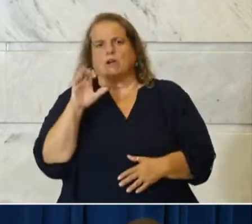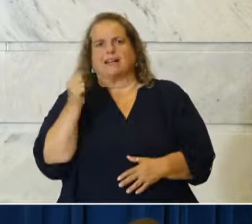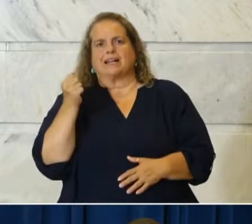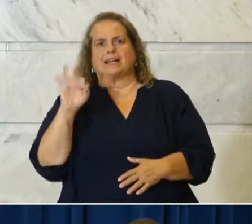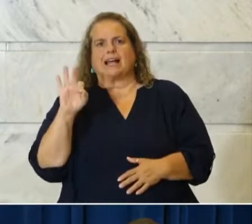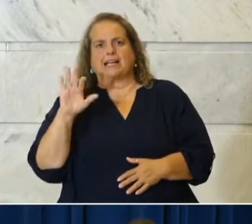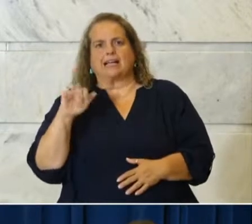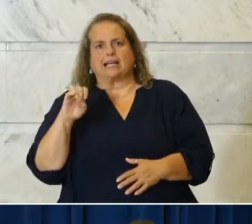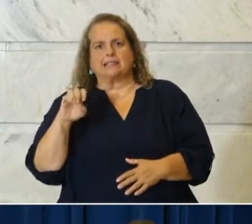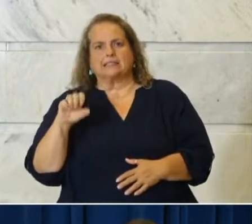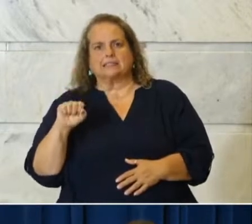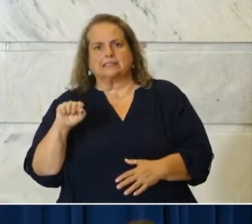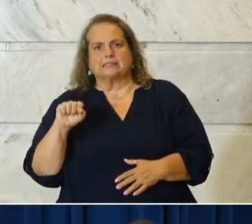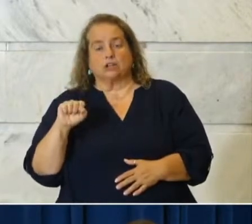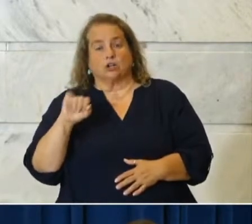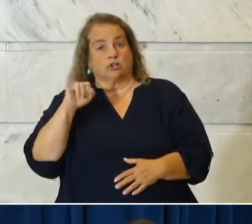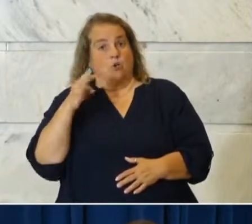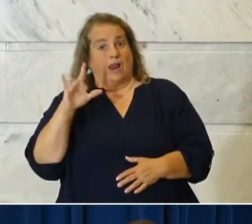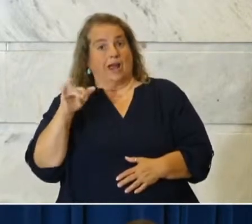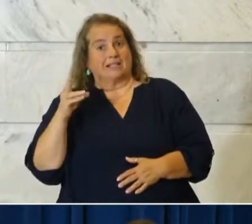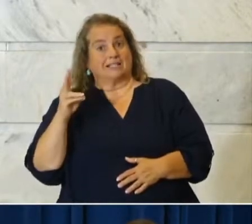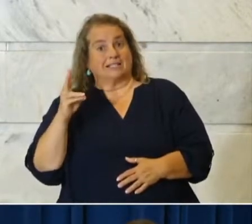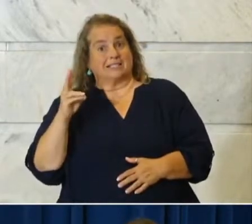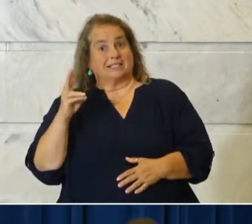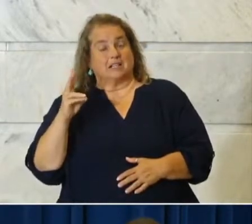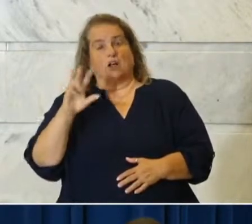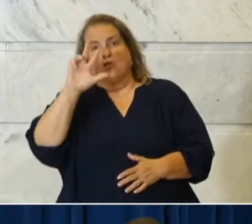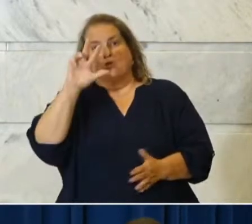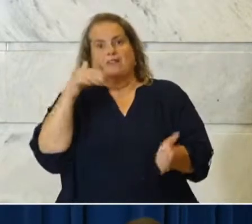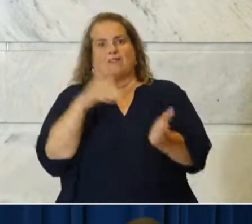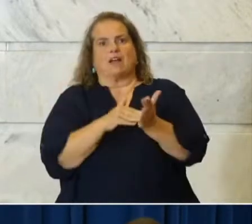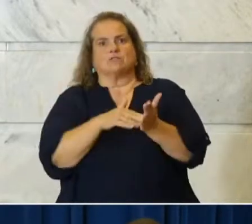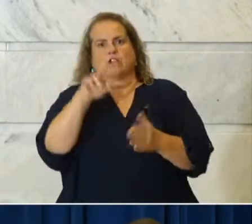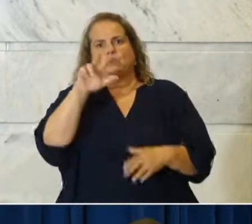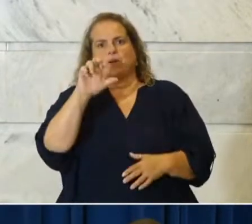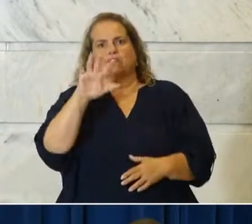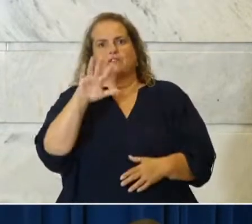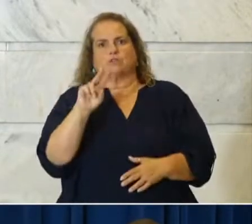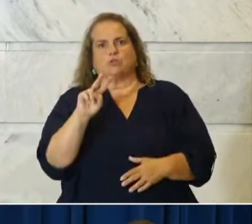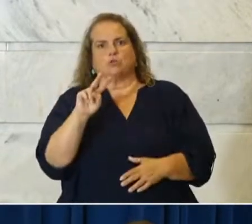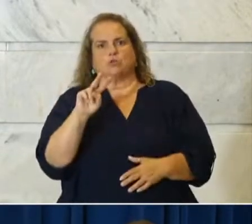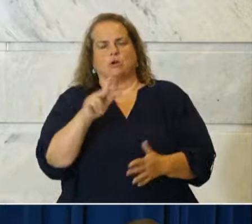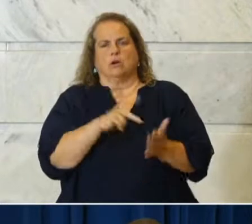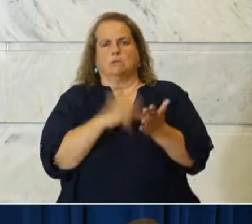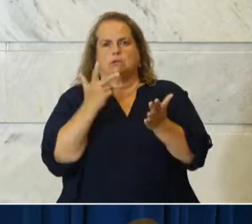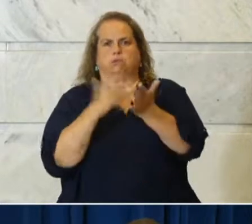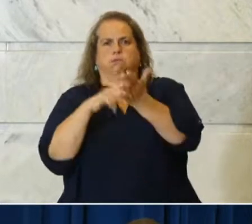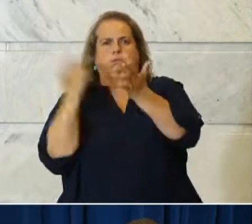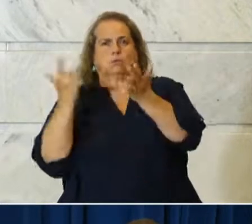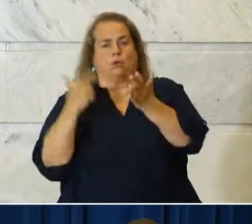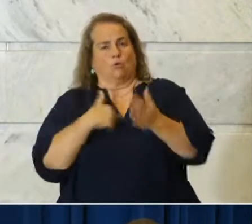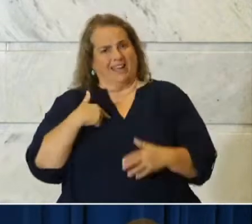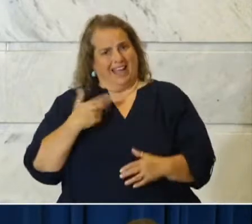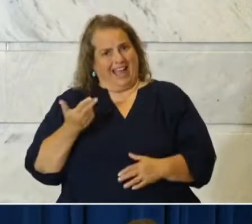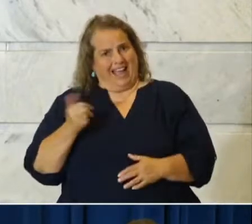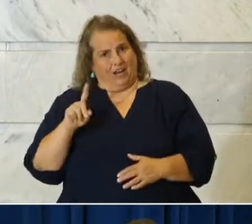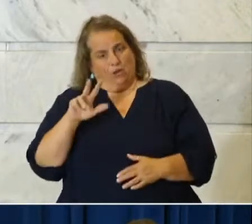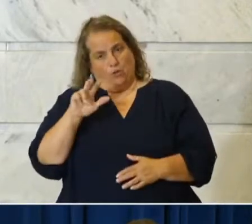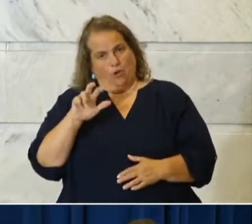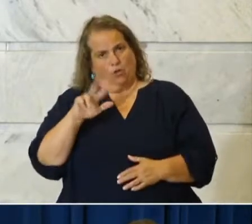1,119 cases. And on July 6th, they had 3,352. So we have 333 cases